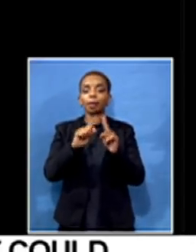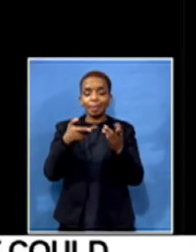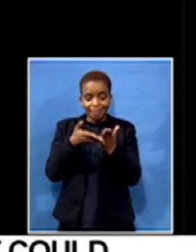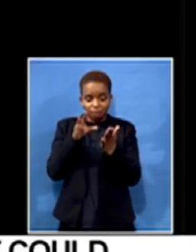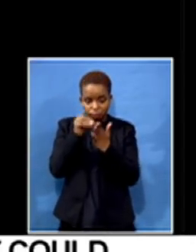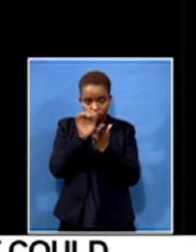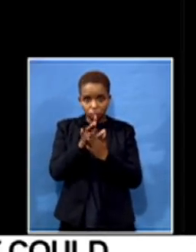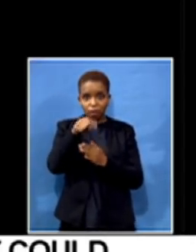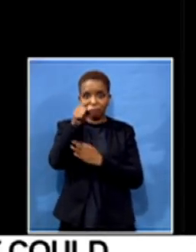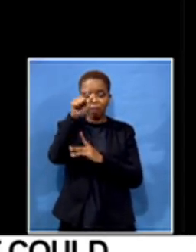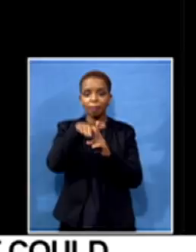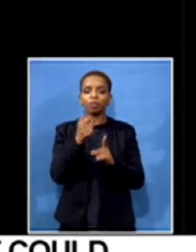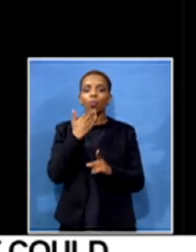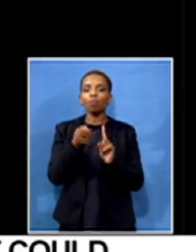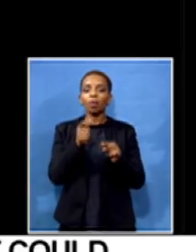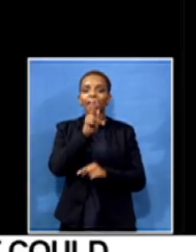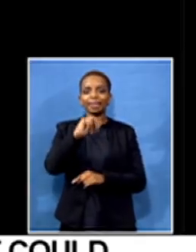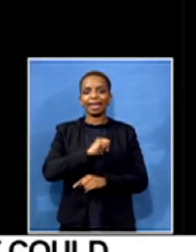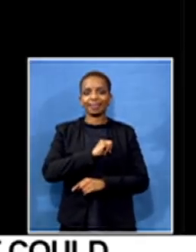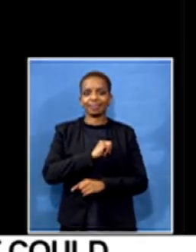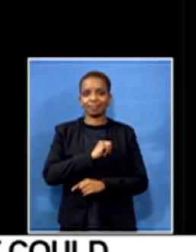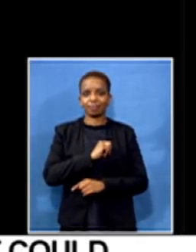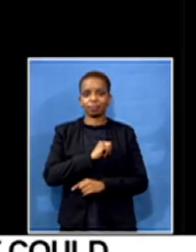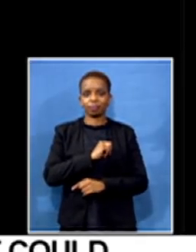Honorable Majola. Please. I would also like to ask a question, Chair.